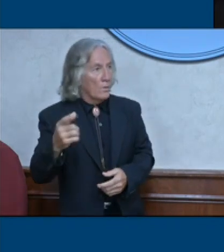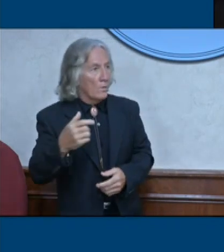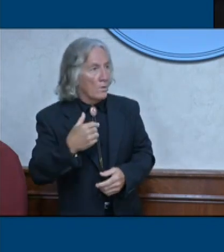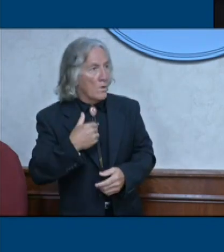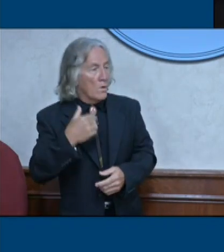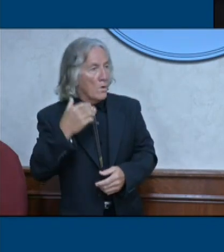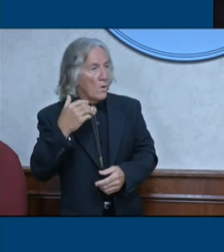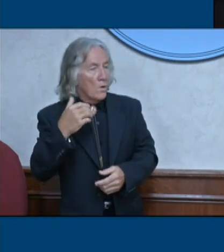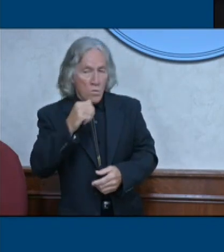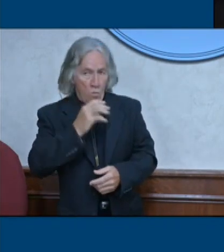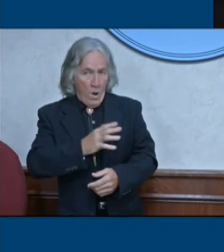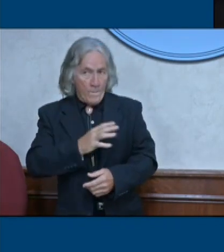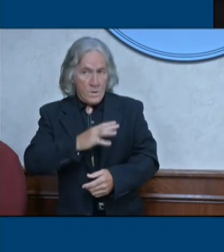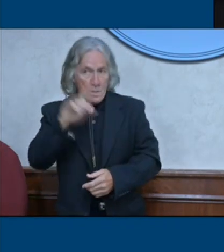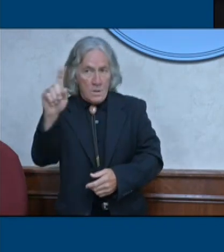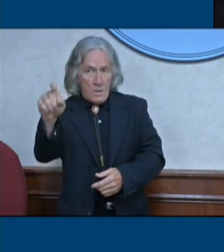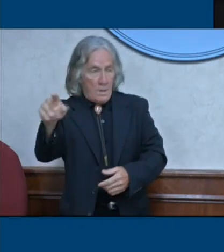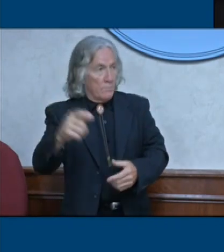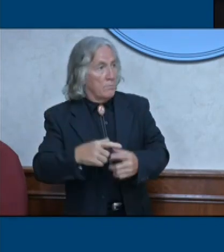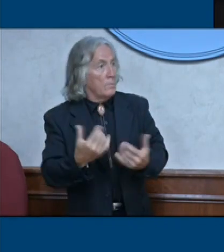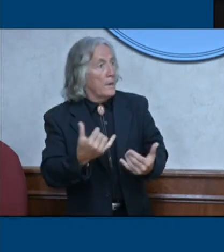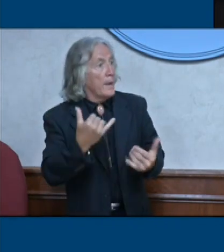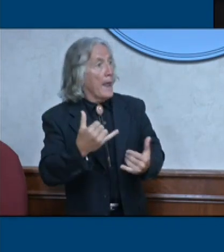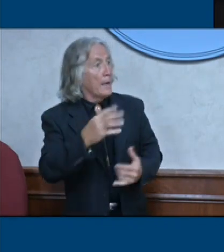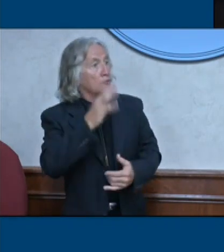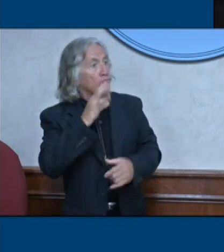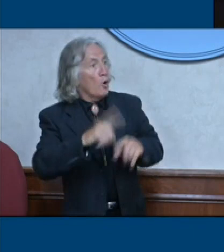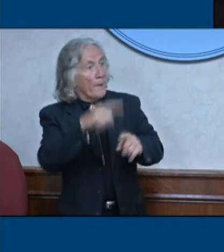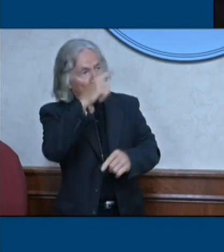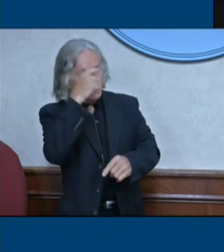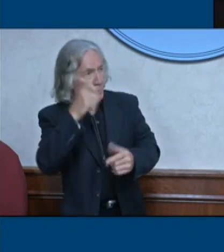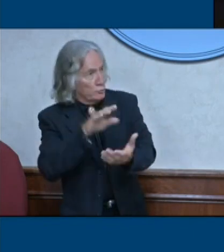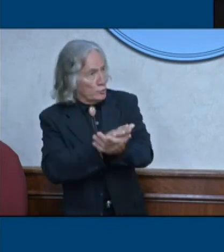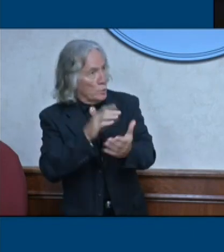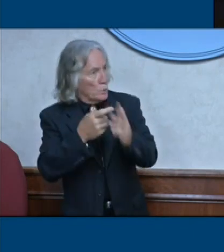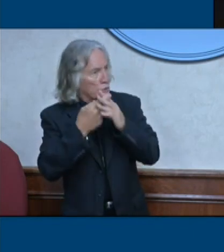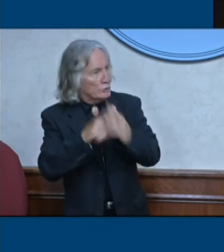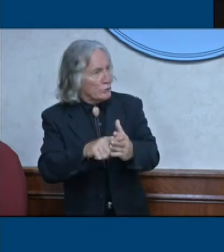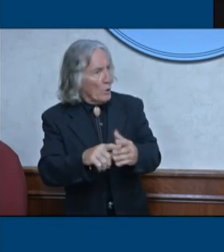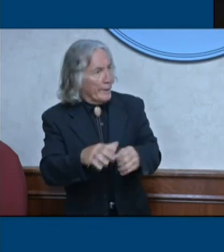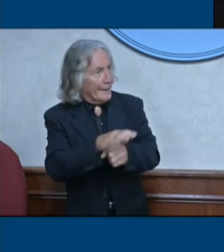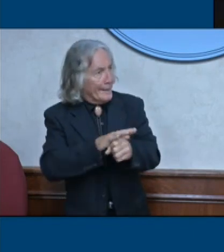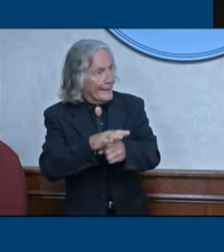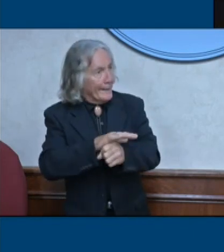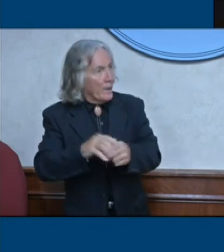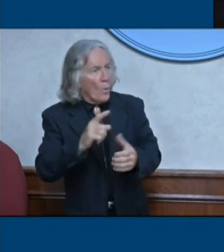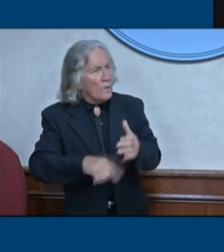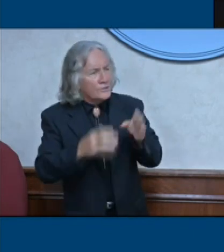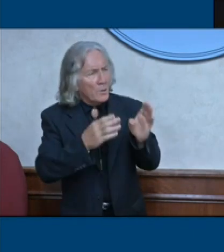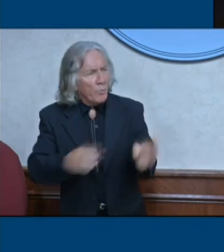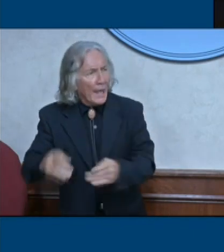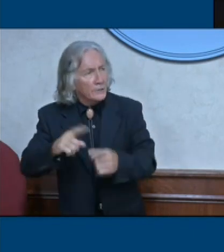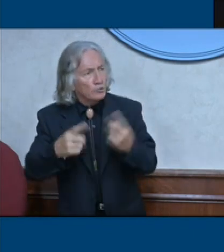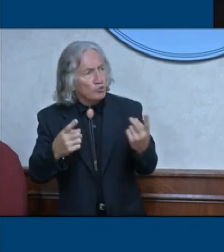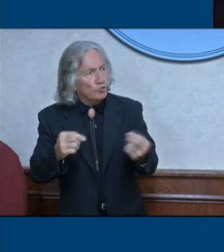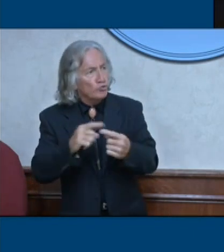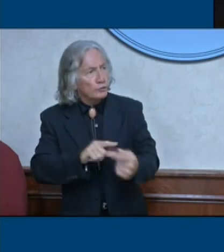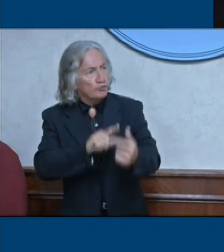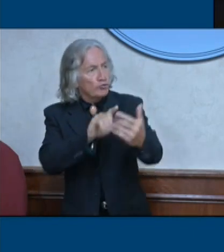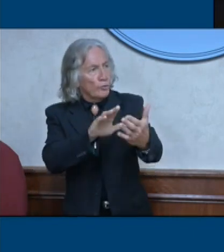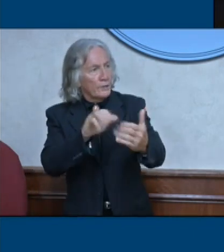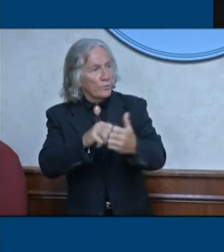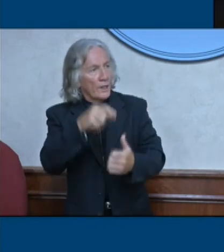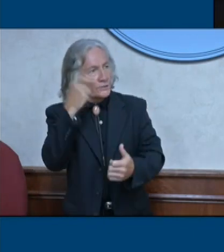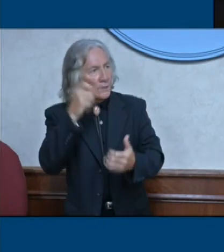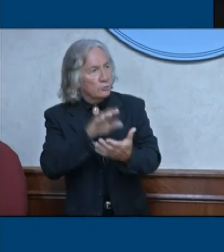I know that that in-person summer schools have started in a couple of areas. What are you telling teachers, especially those that are